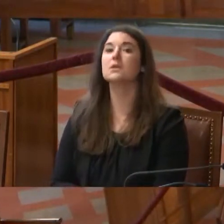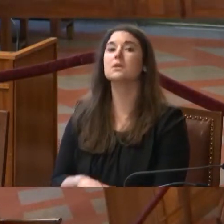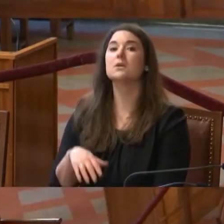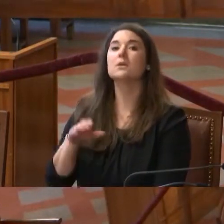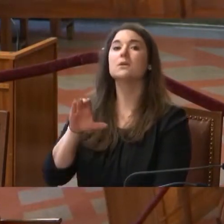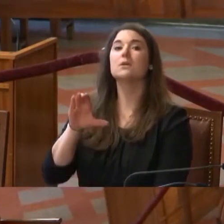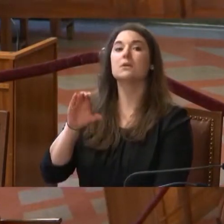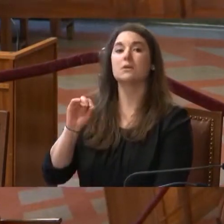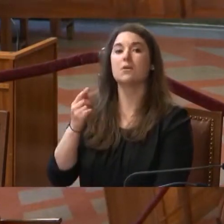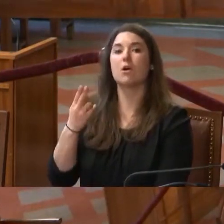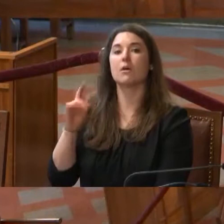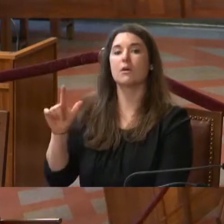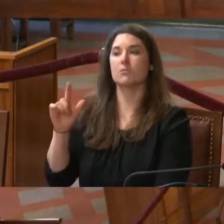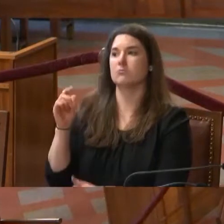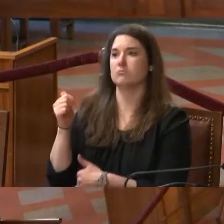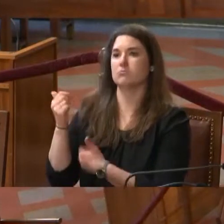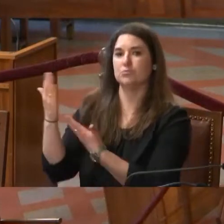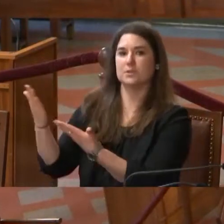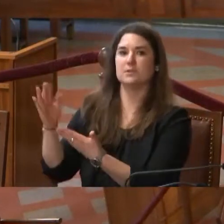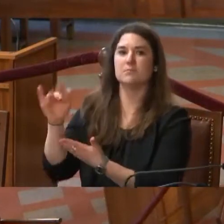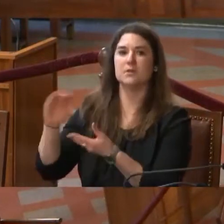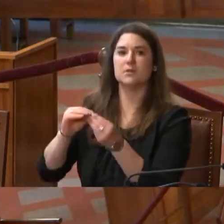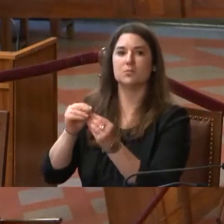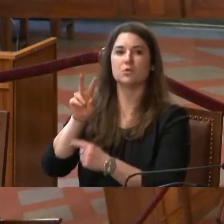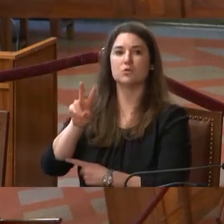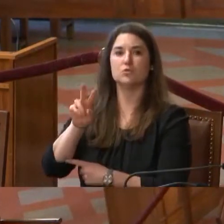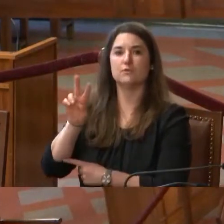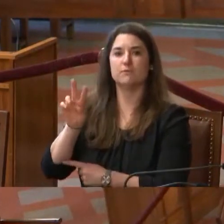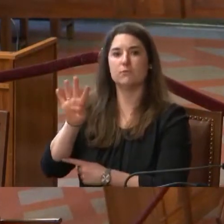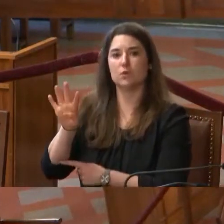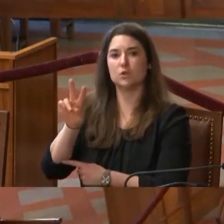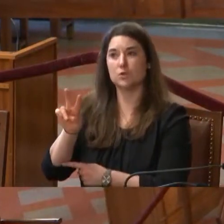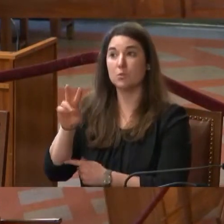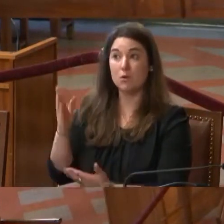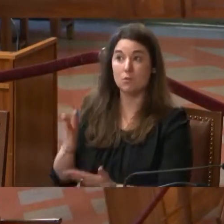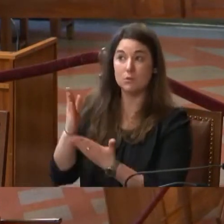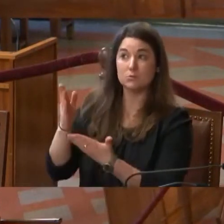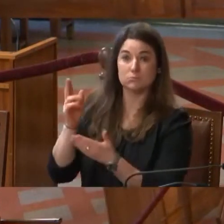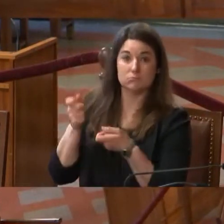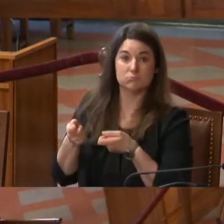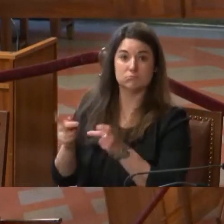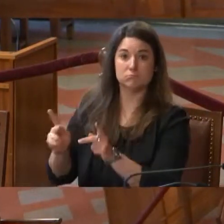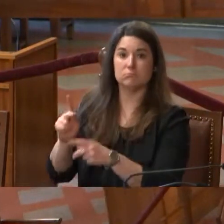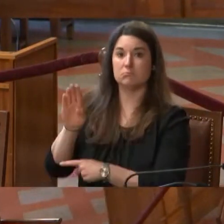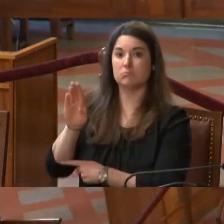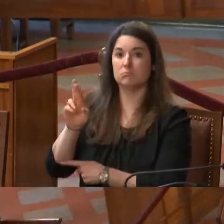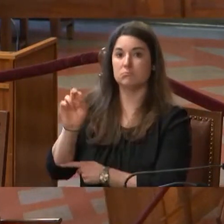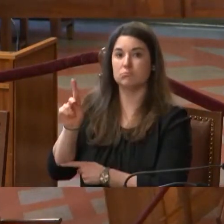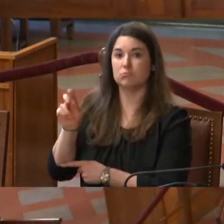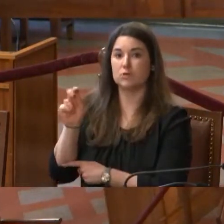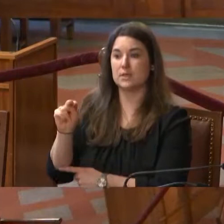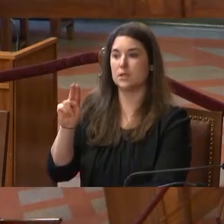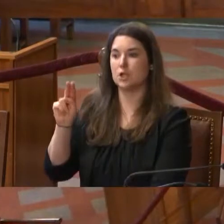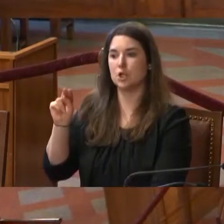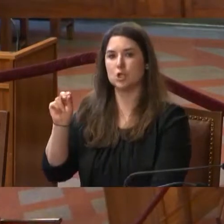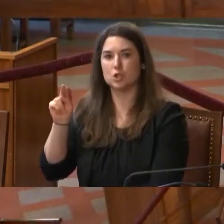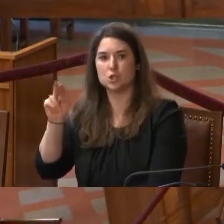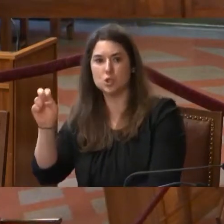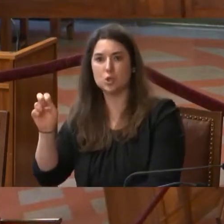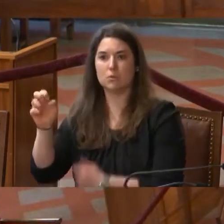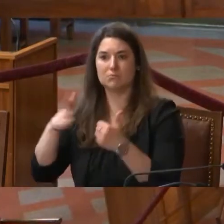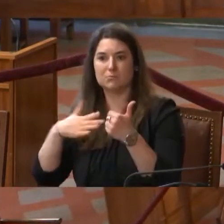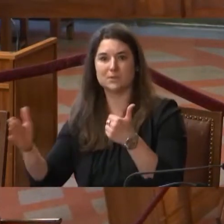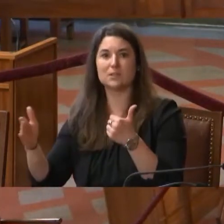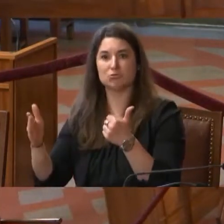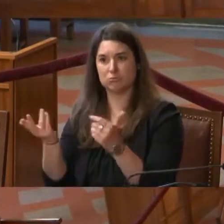Coghill presents Bill Number 242, Resolution granting unto Brendan Noon, their successors, and